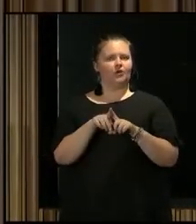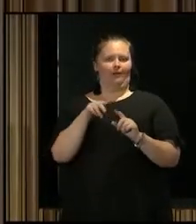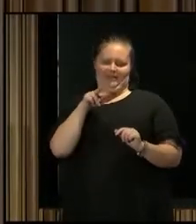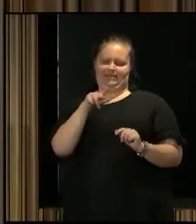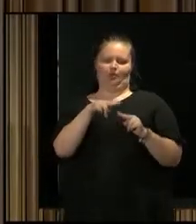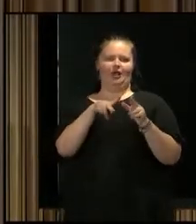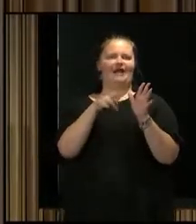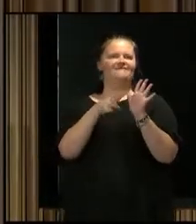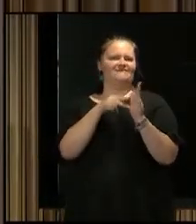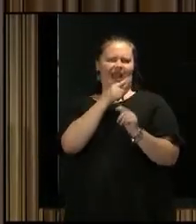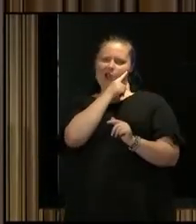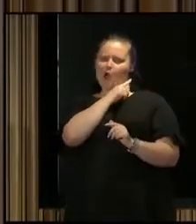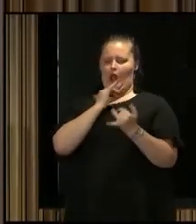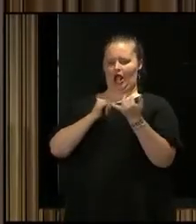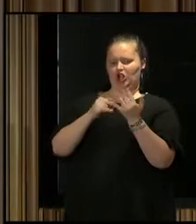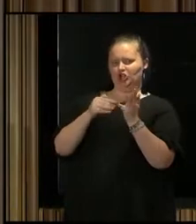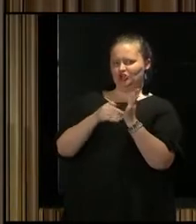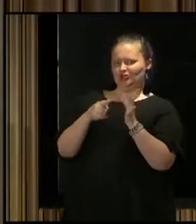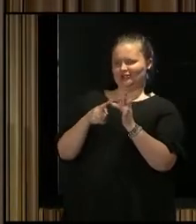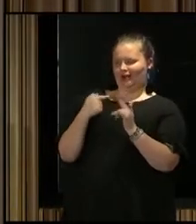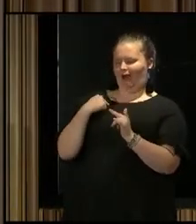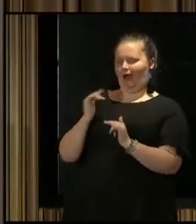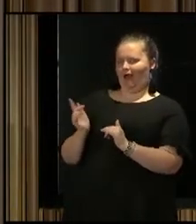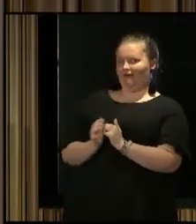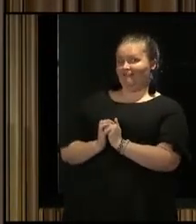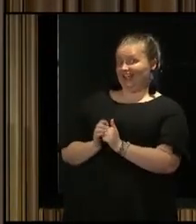fangirl. Suzi and I think we can say we're friends. Yeah. We are.